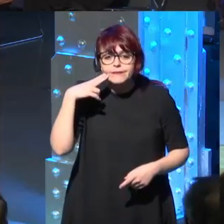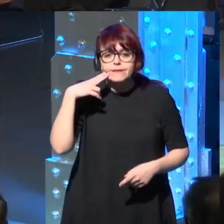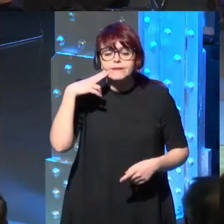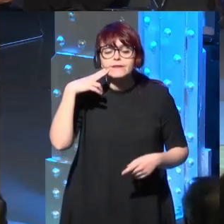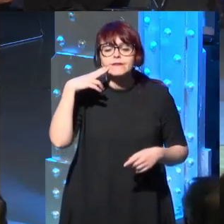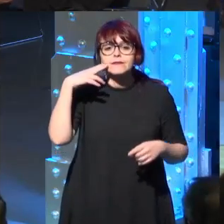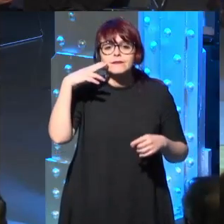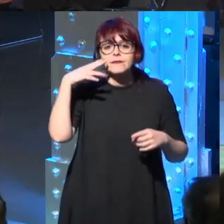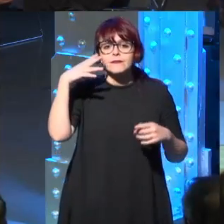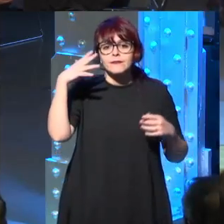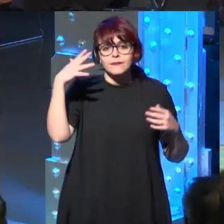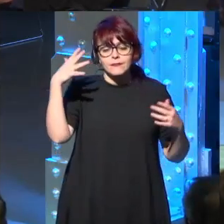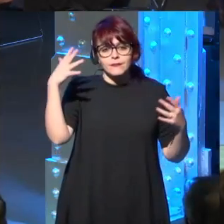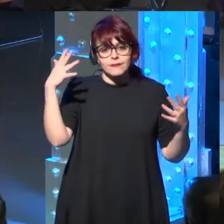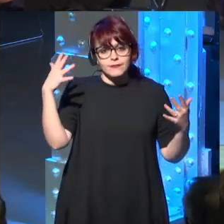Actually, as